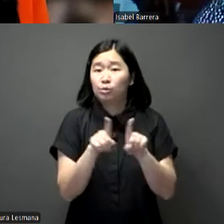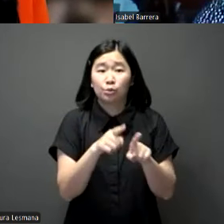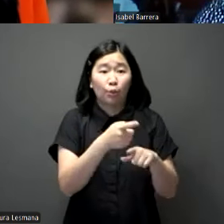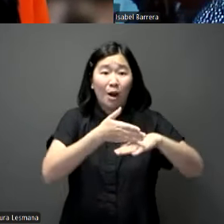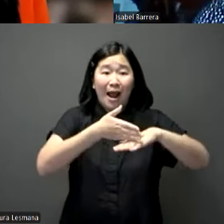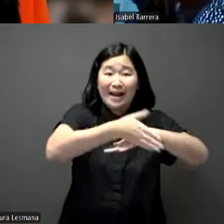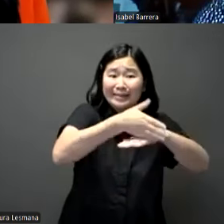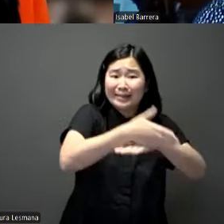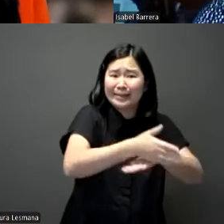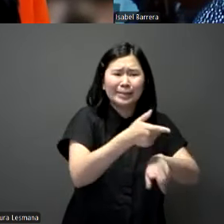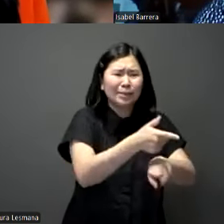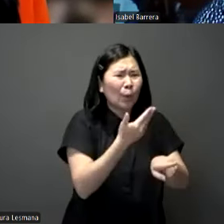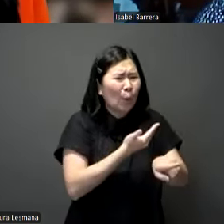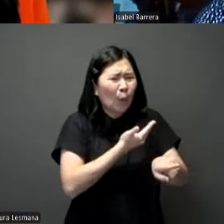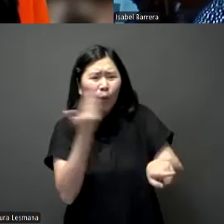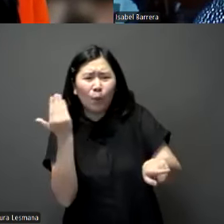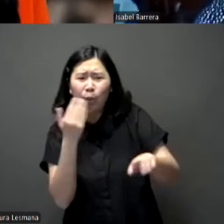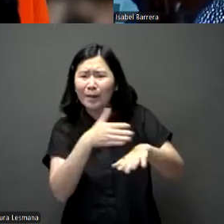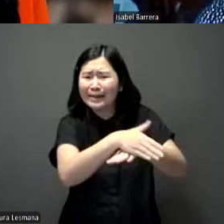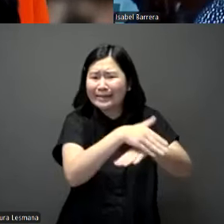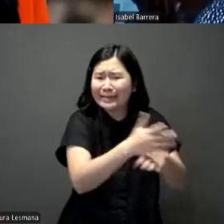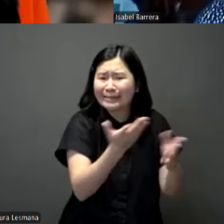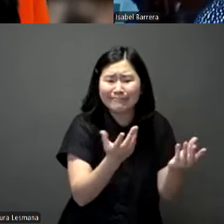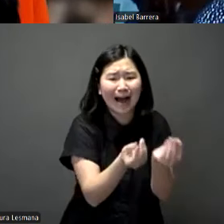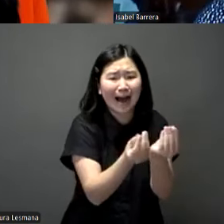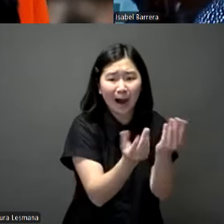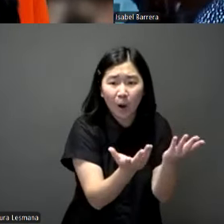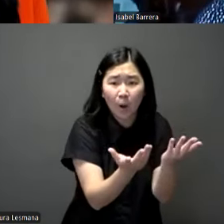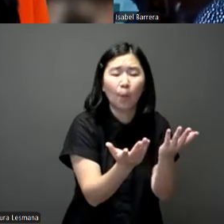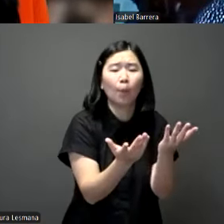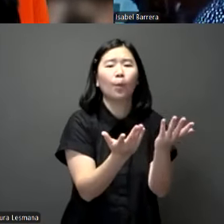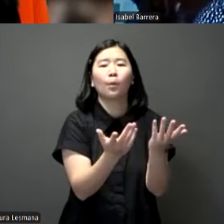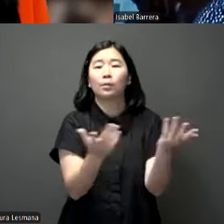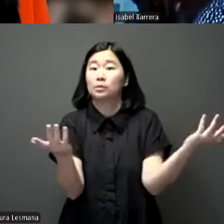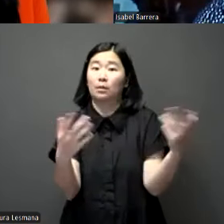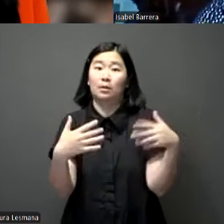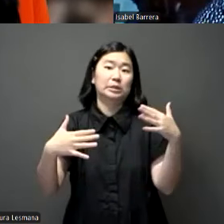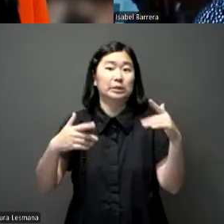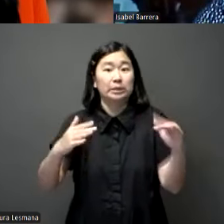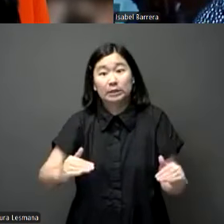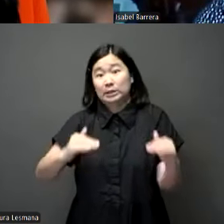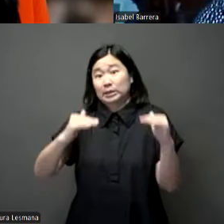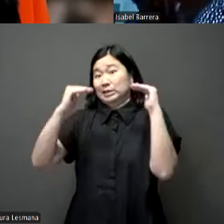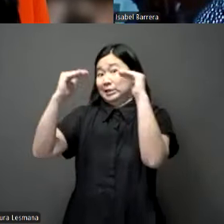low type of socioeconomic level. So this